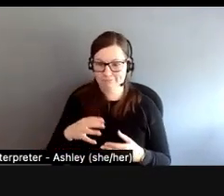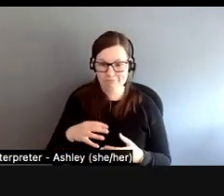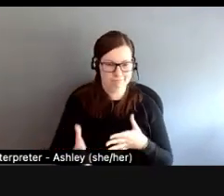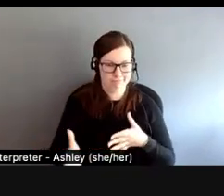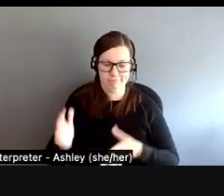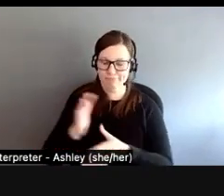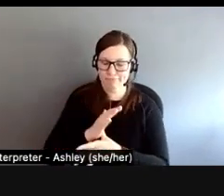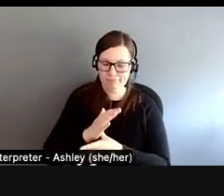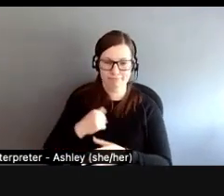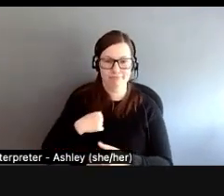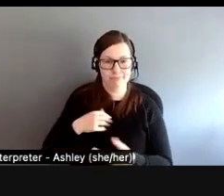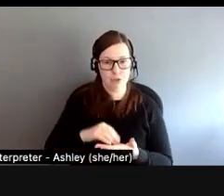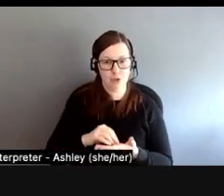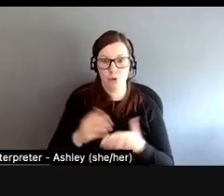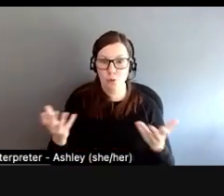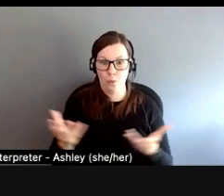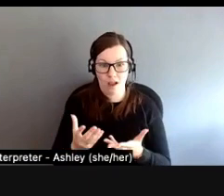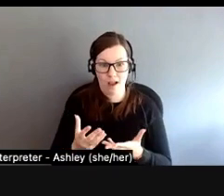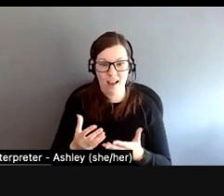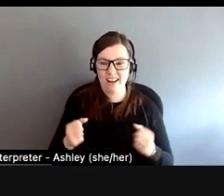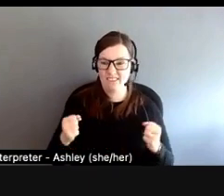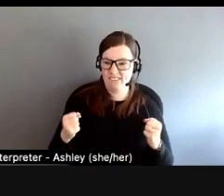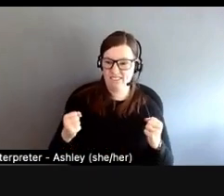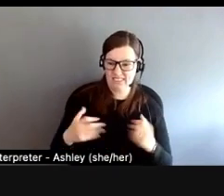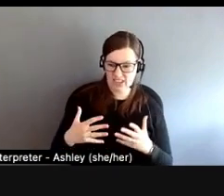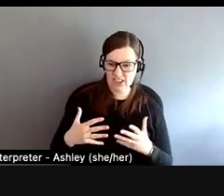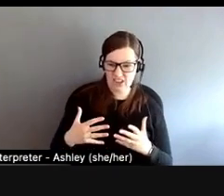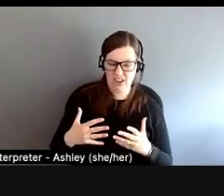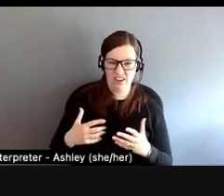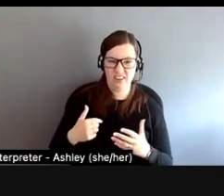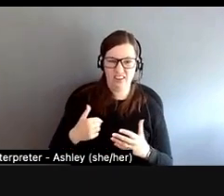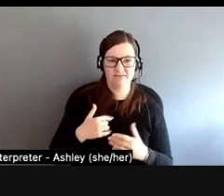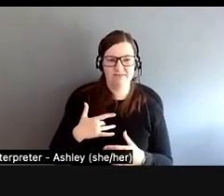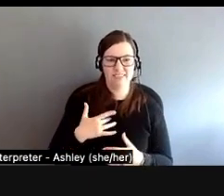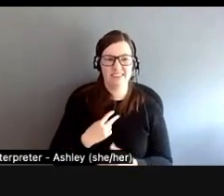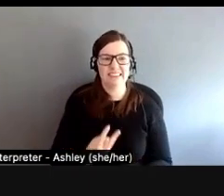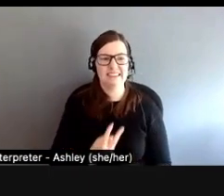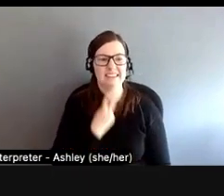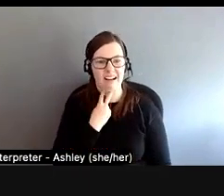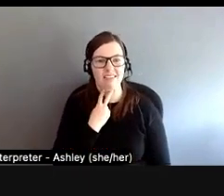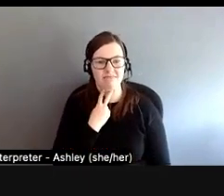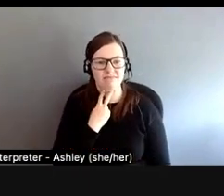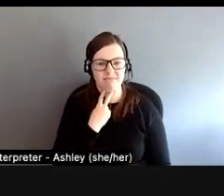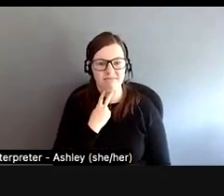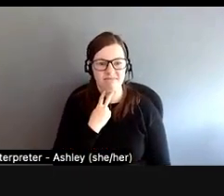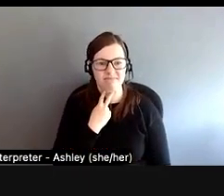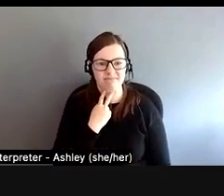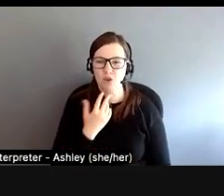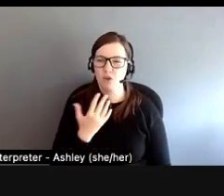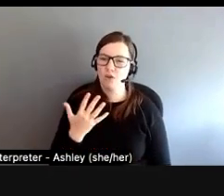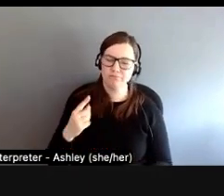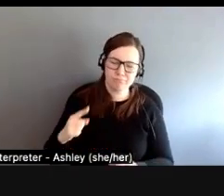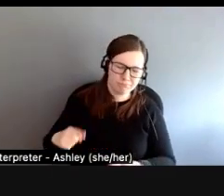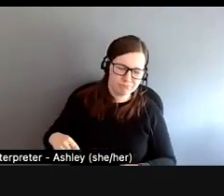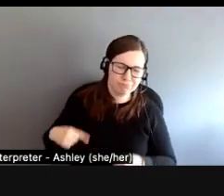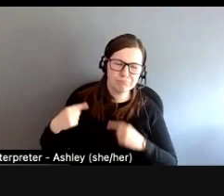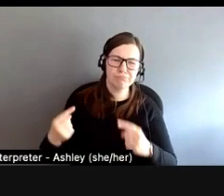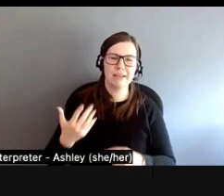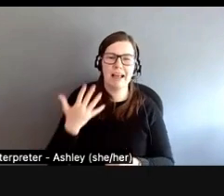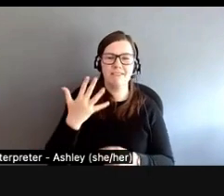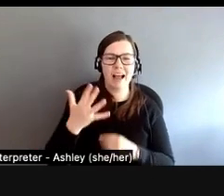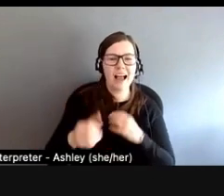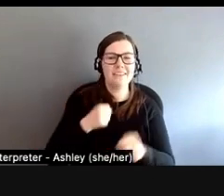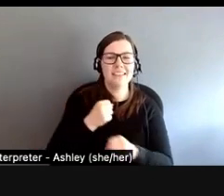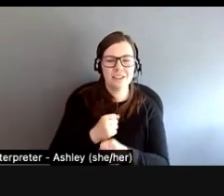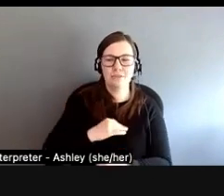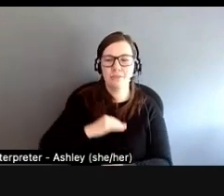5 years by my son to start a YouTube channel. And as I mentioned, when I finally decided to